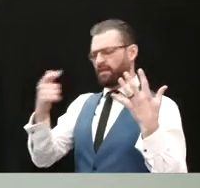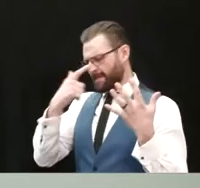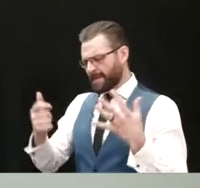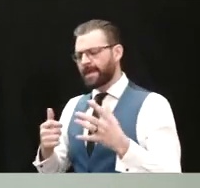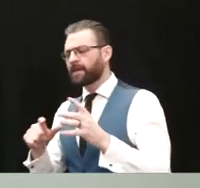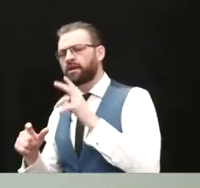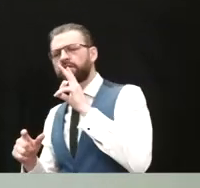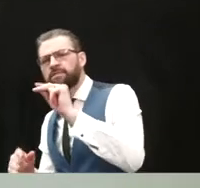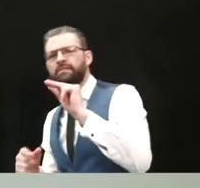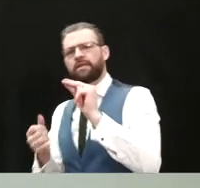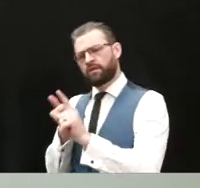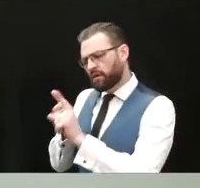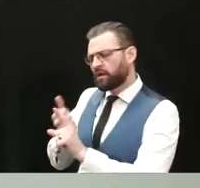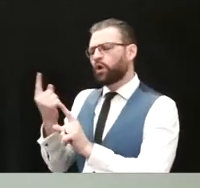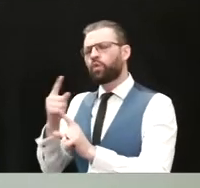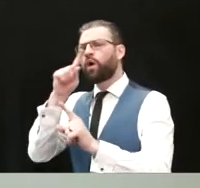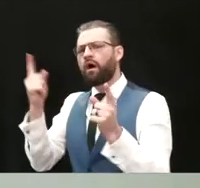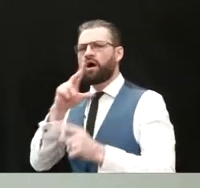voice to the voiceless.